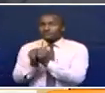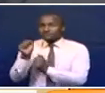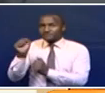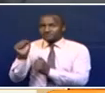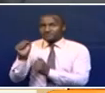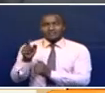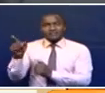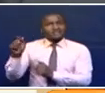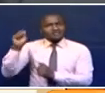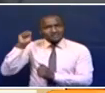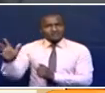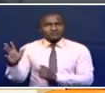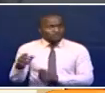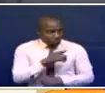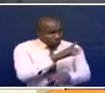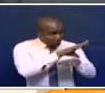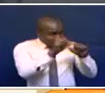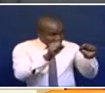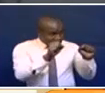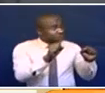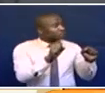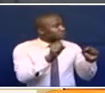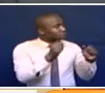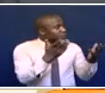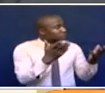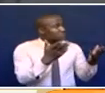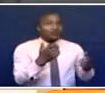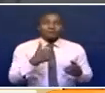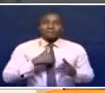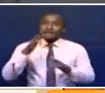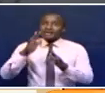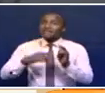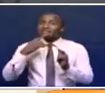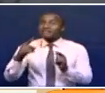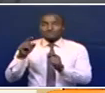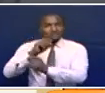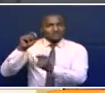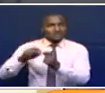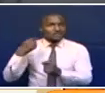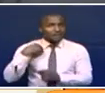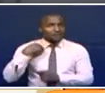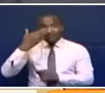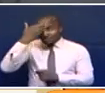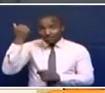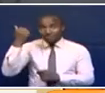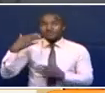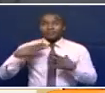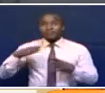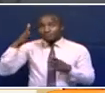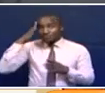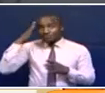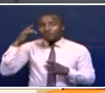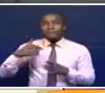still very expensive. What would it be under President Musyoka? Well, I cannot tell you the precise number because people know I'm